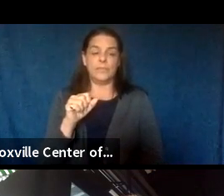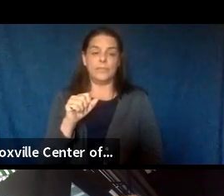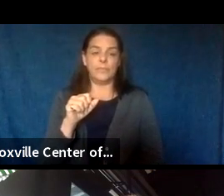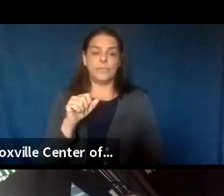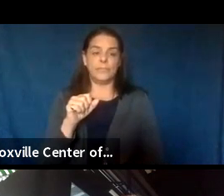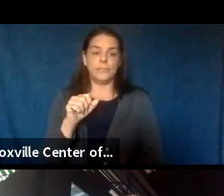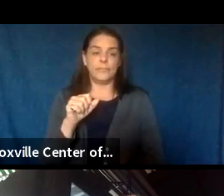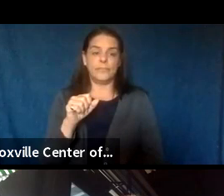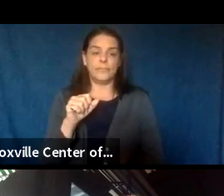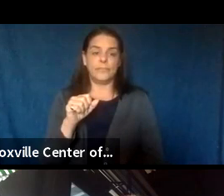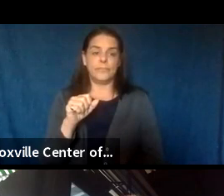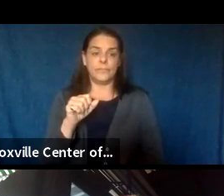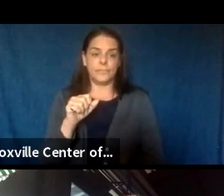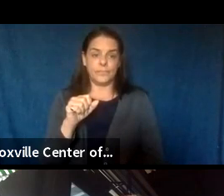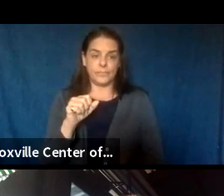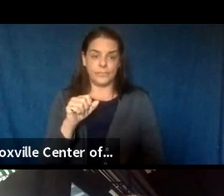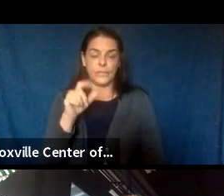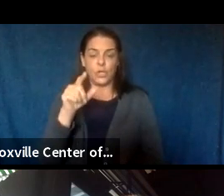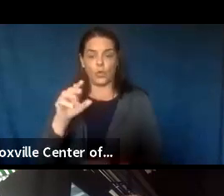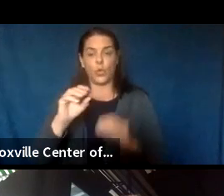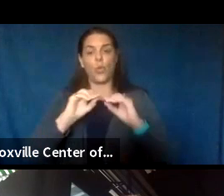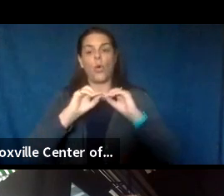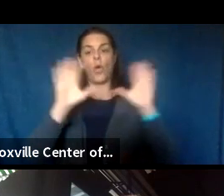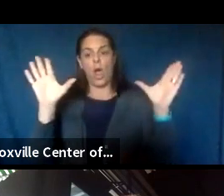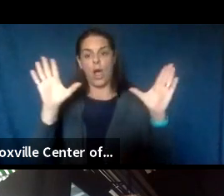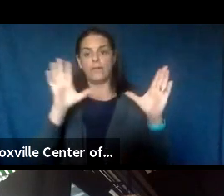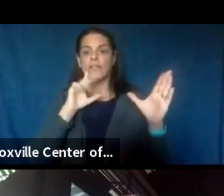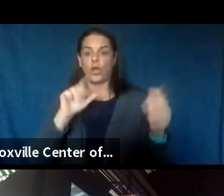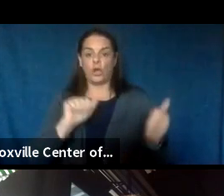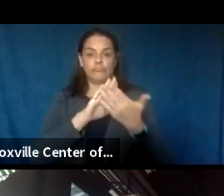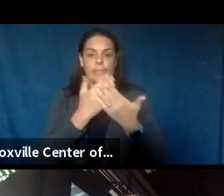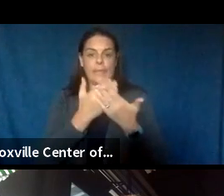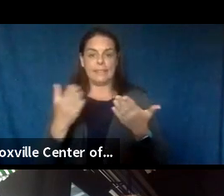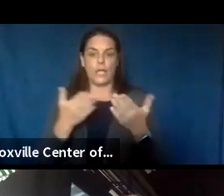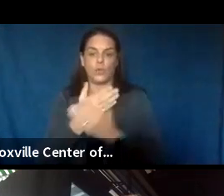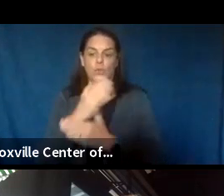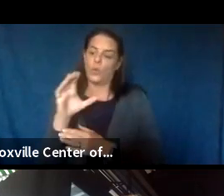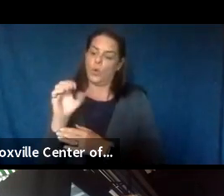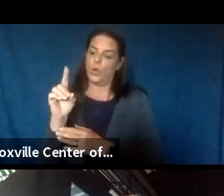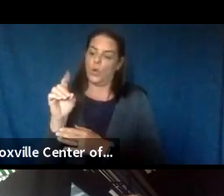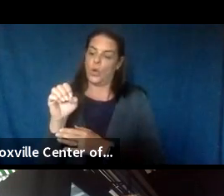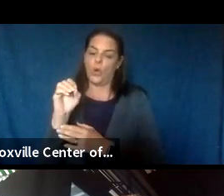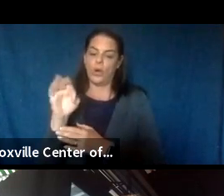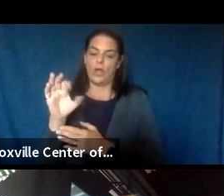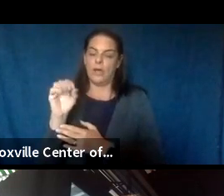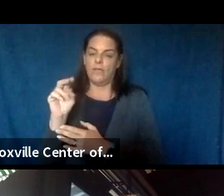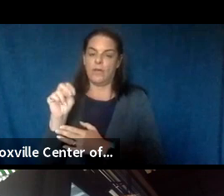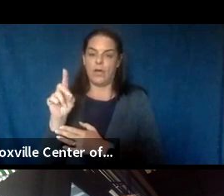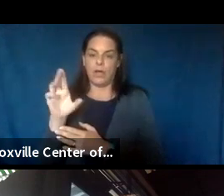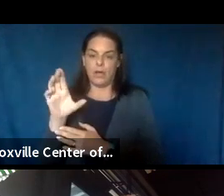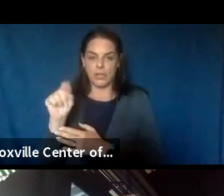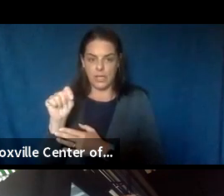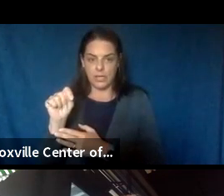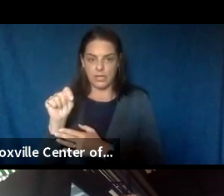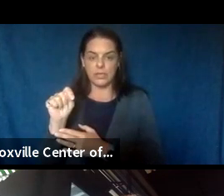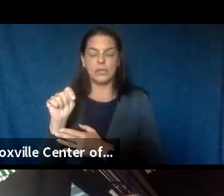be addressing things through the code of conduct, and you are able for the camp. I mean,